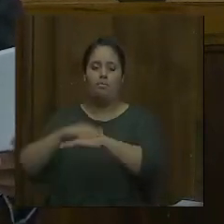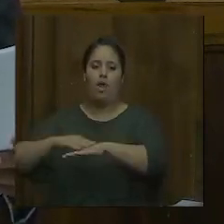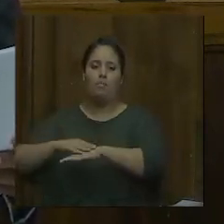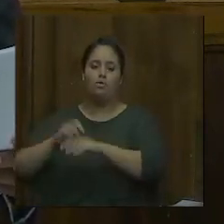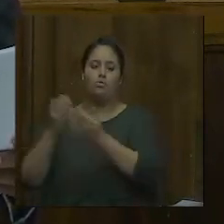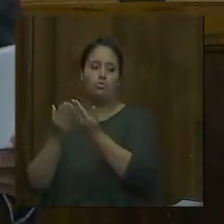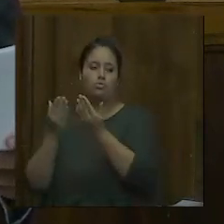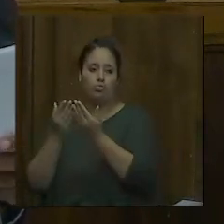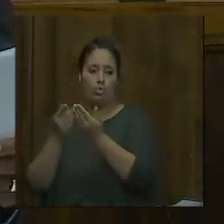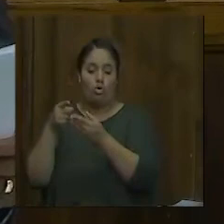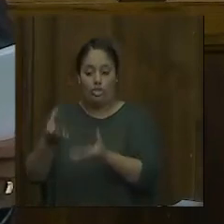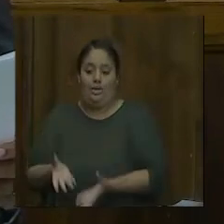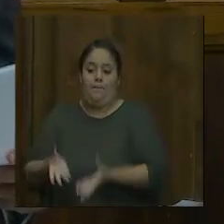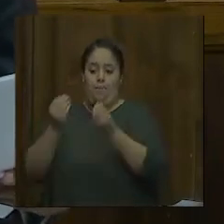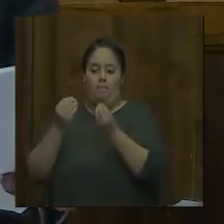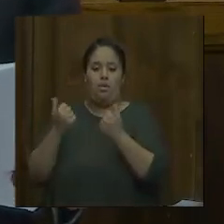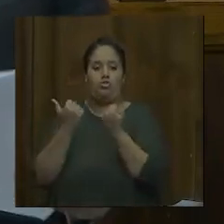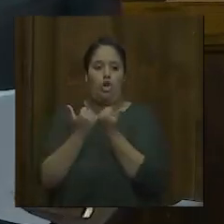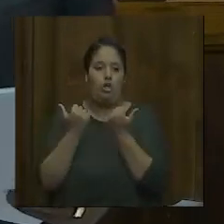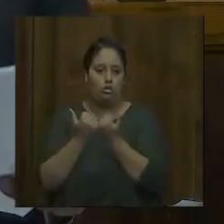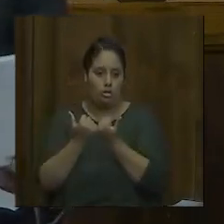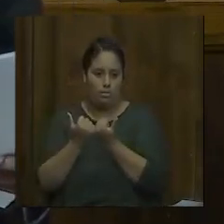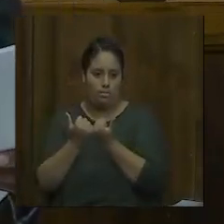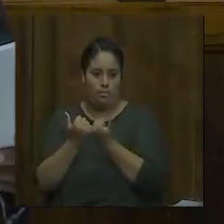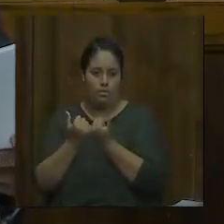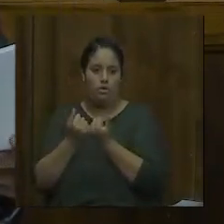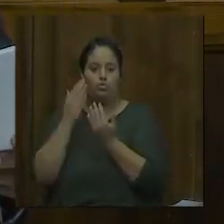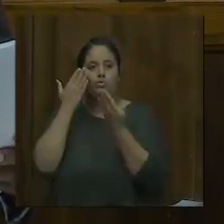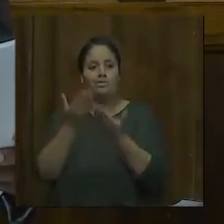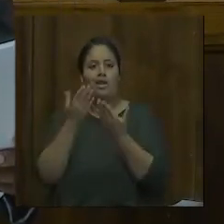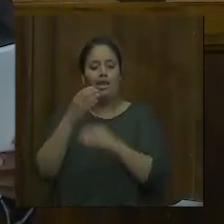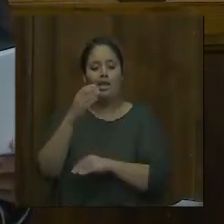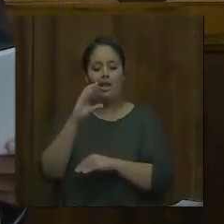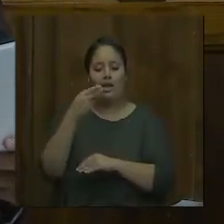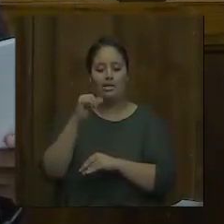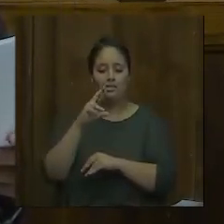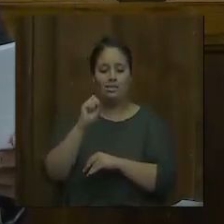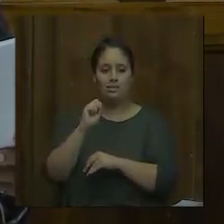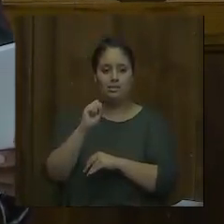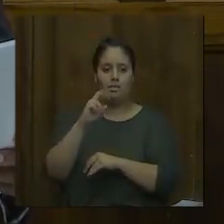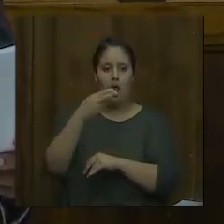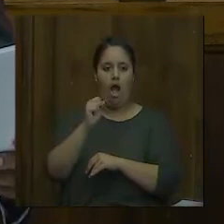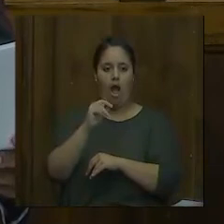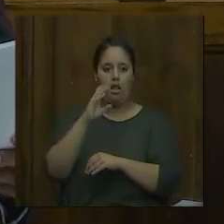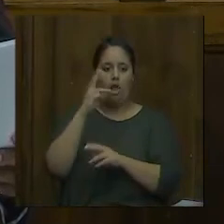School. He received a scholarship to study at Chris Hani Arts and Culture Focused